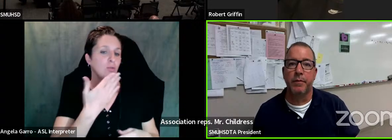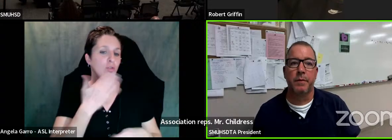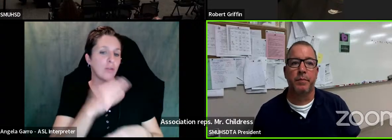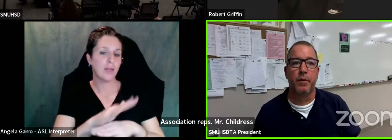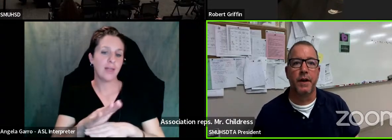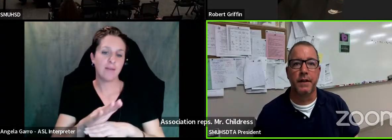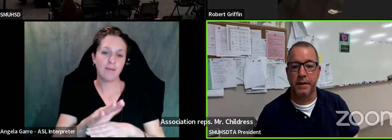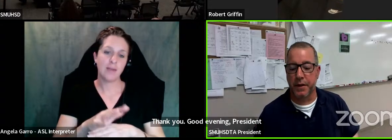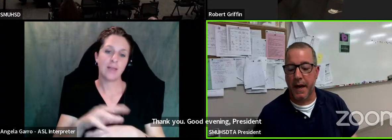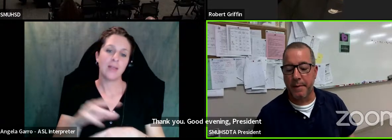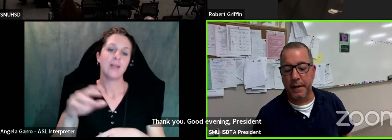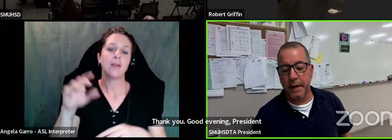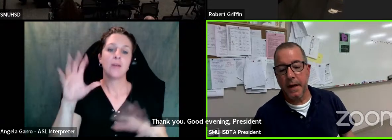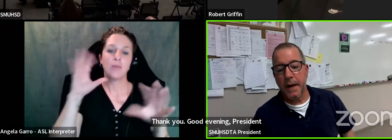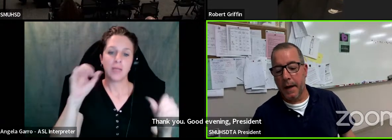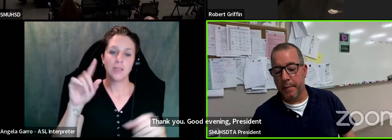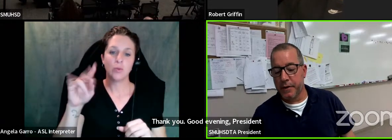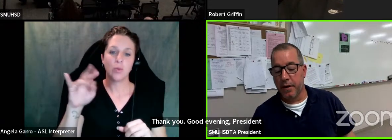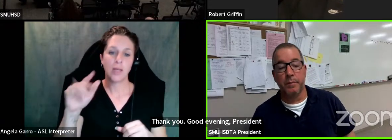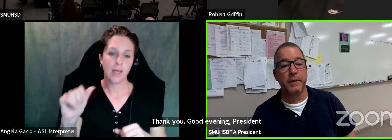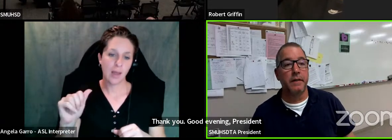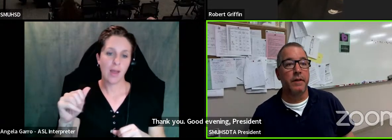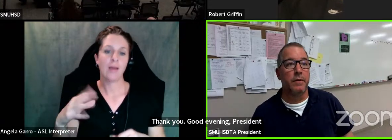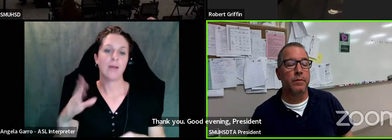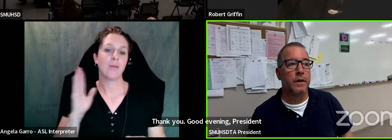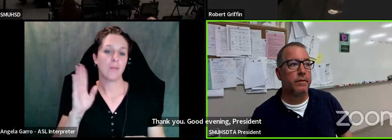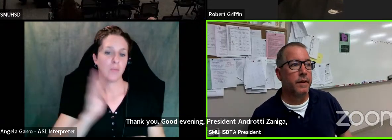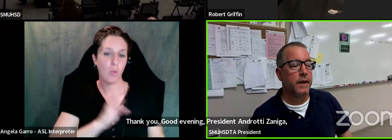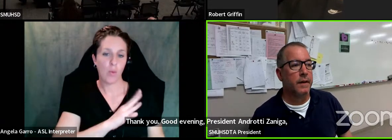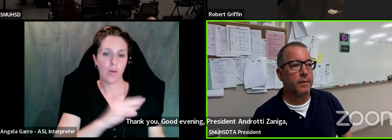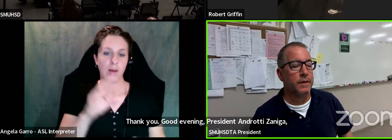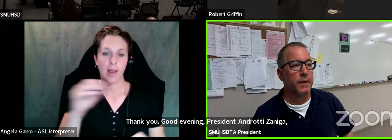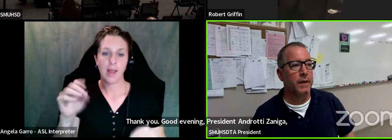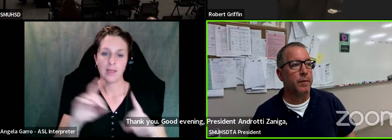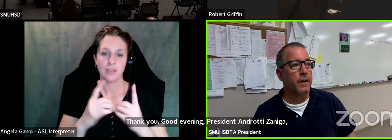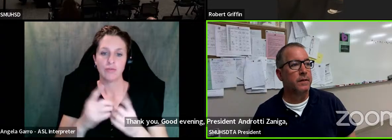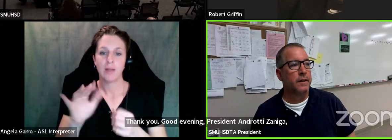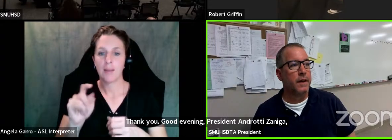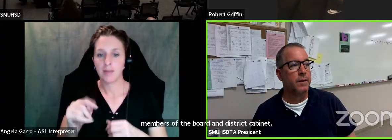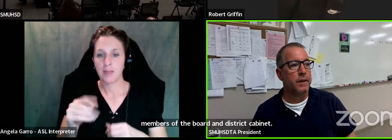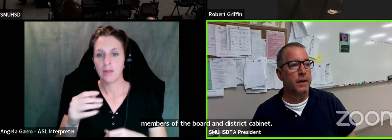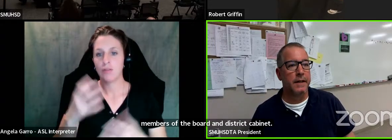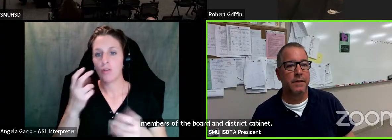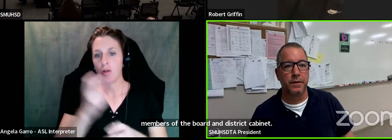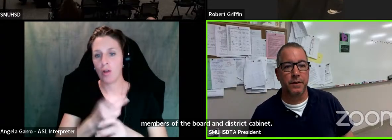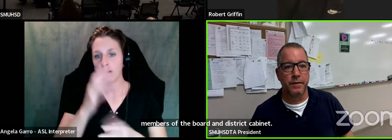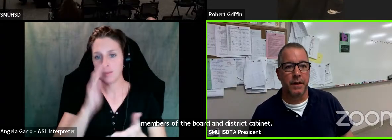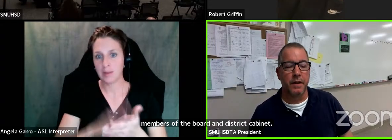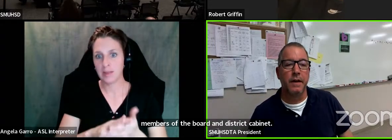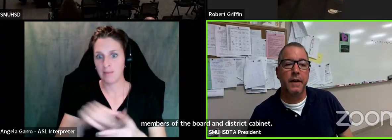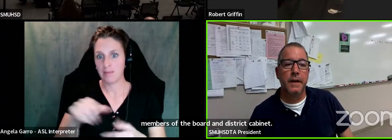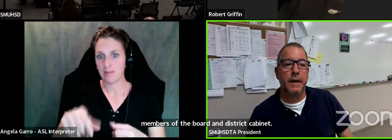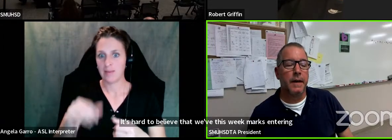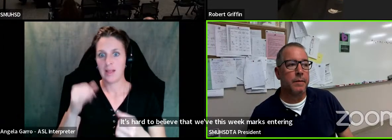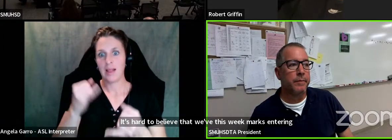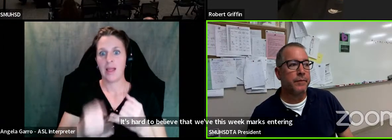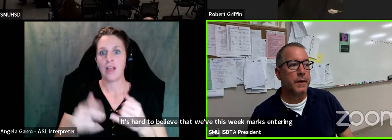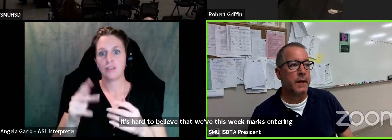Zuniga, members of the board, and district cabinet. It's hard to believe that this week marks entering the last third of the